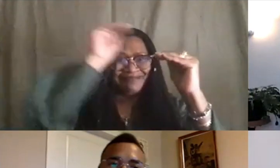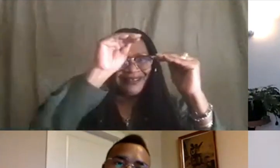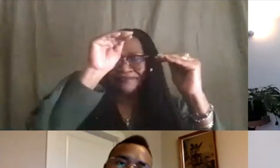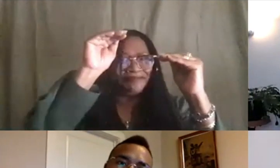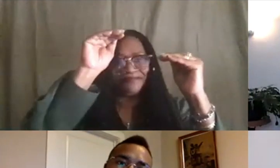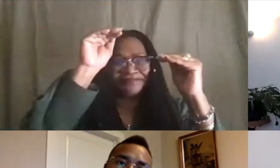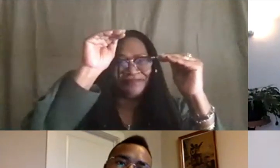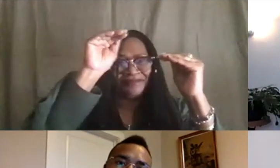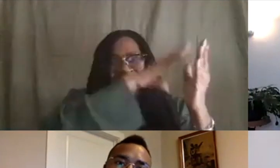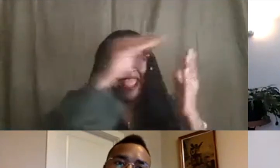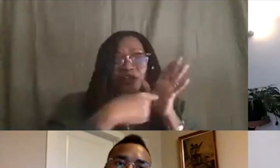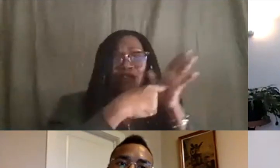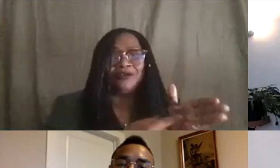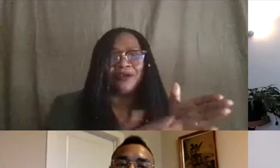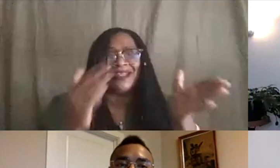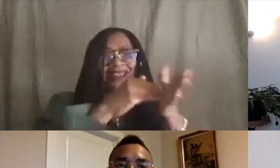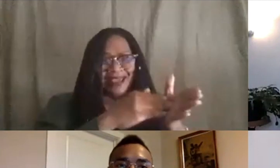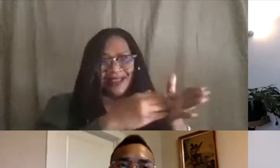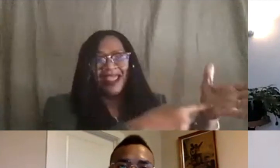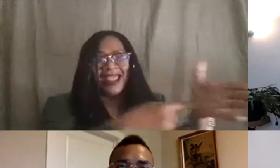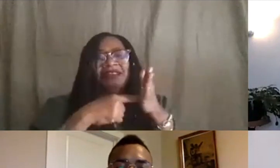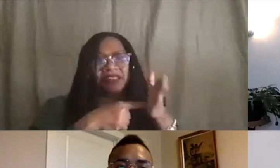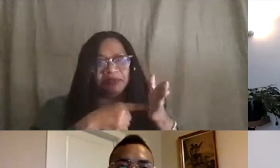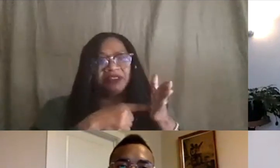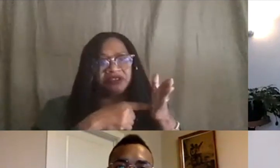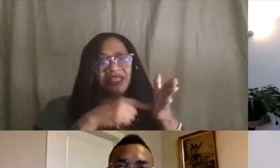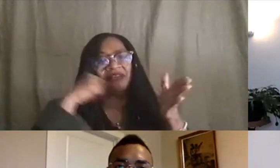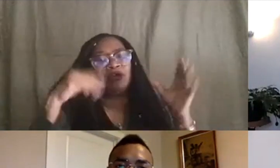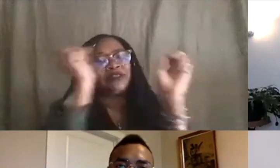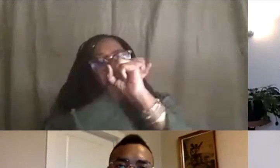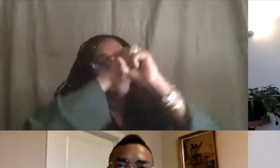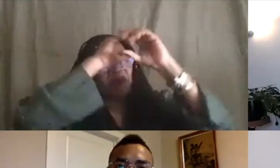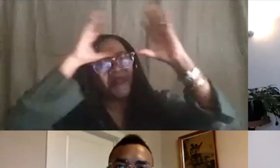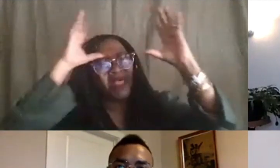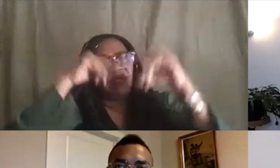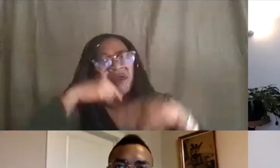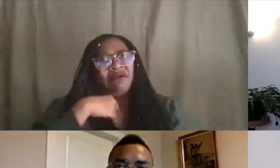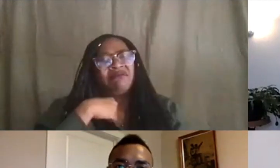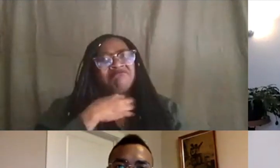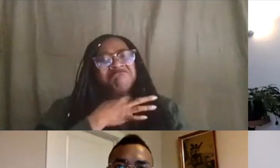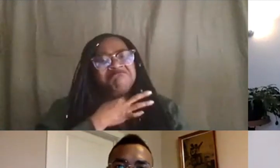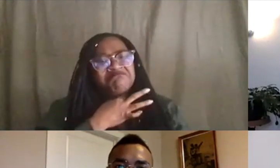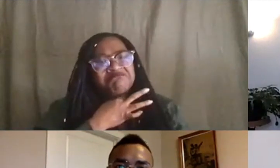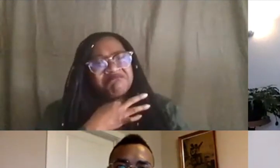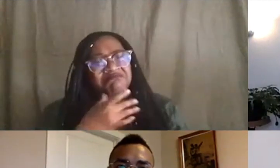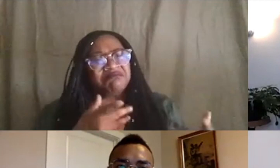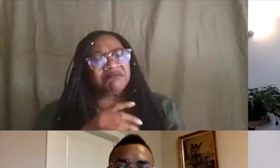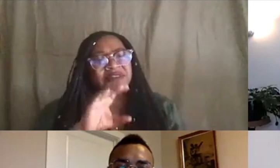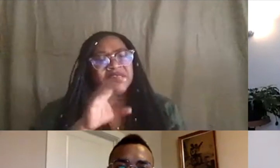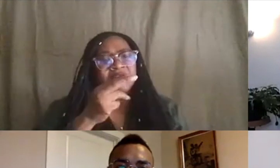showing, re-demonstrating those images. And I wonder, Christina, if you